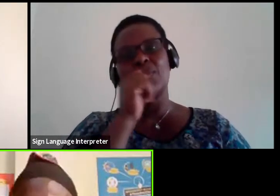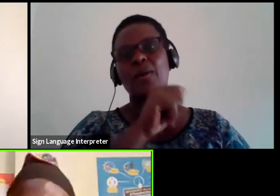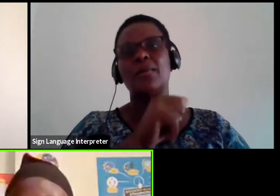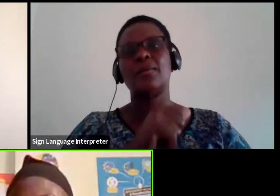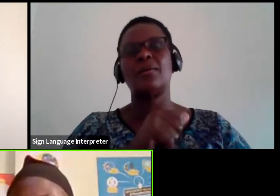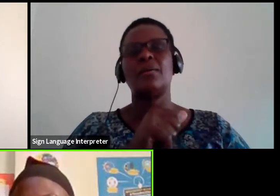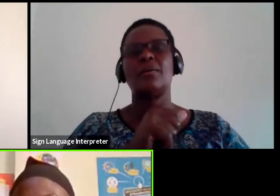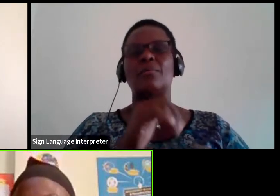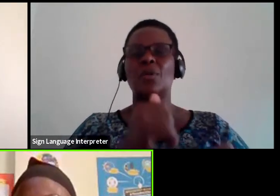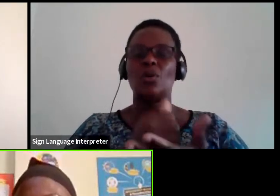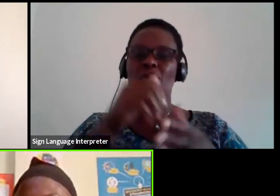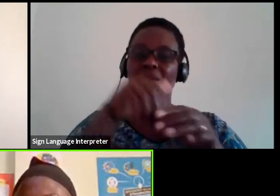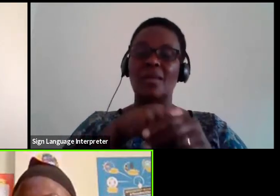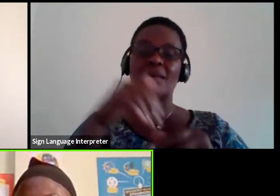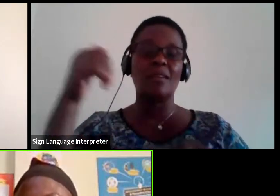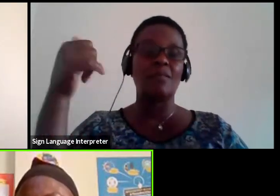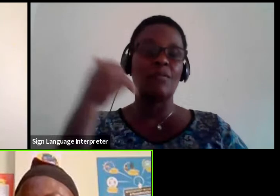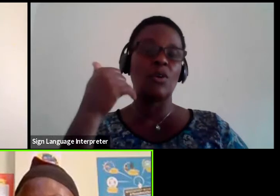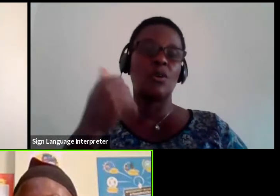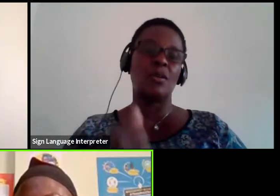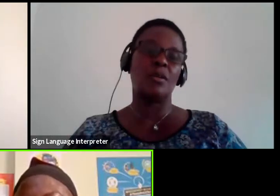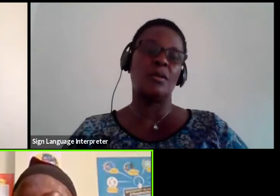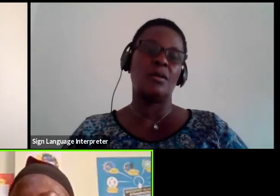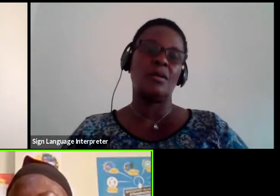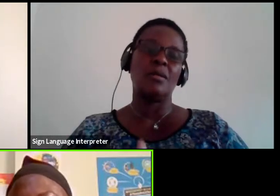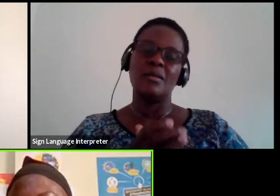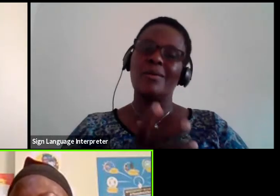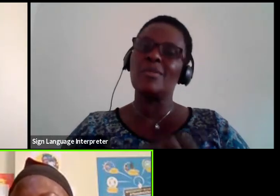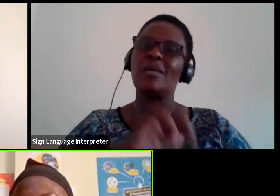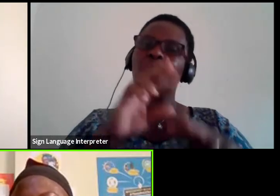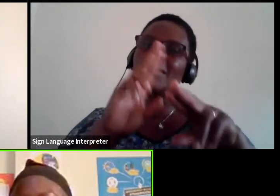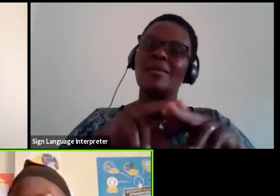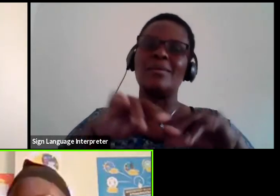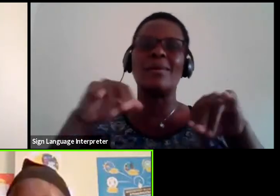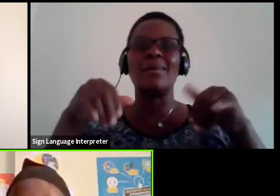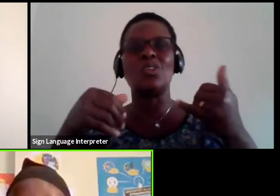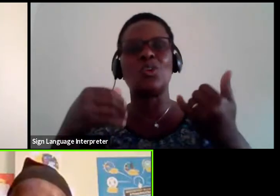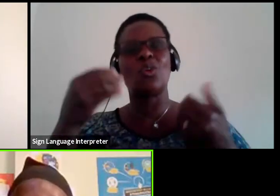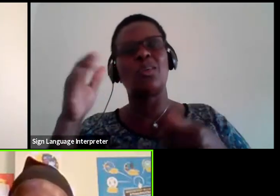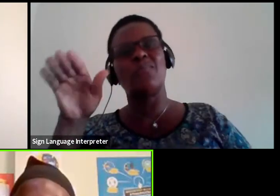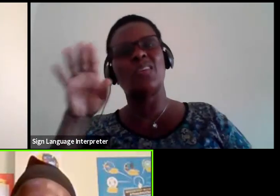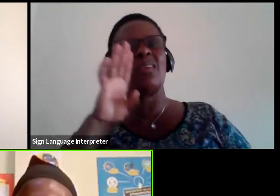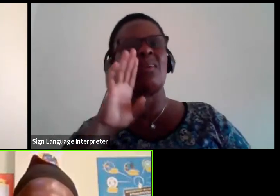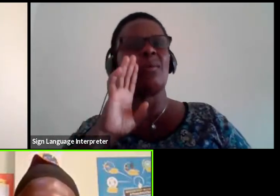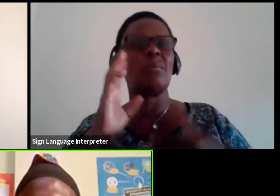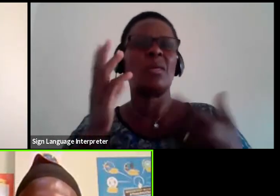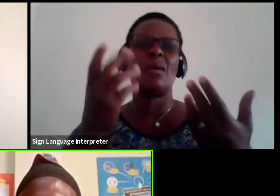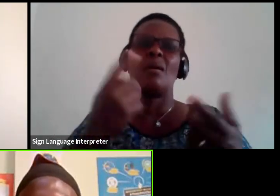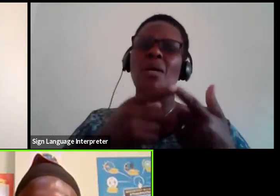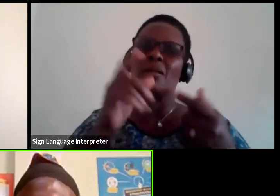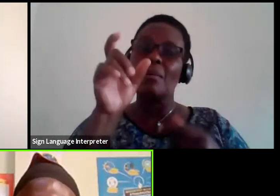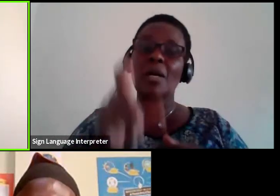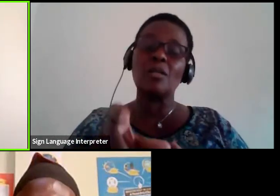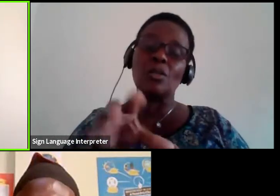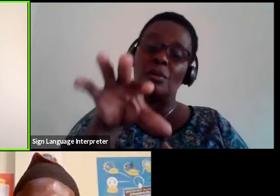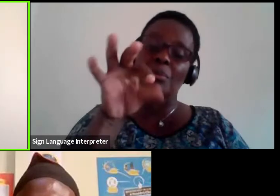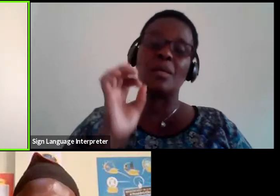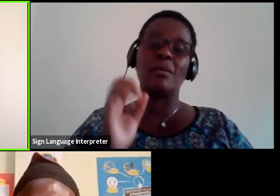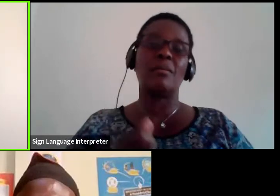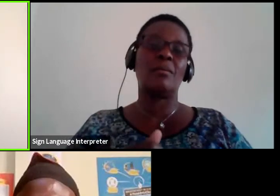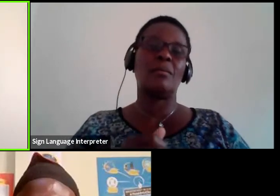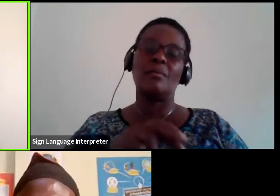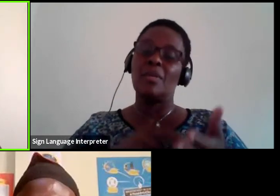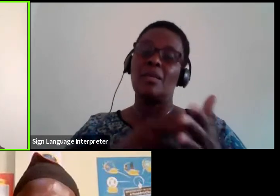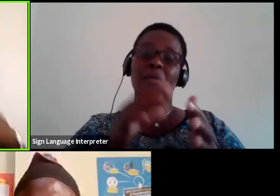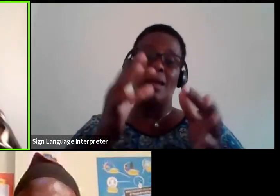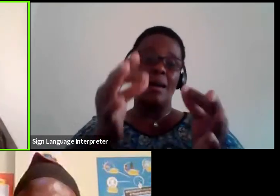actually change the recovery device, and each time you have a problem, you would have to lose that account. Well, thank you very